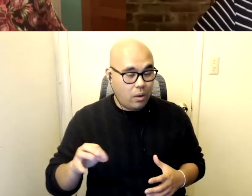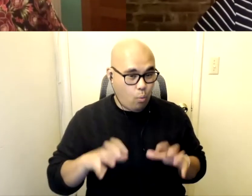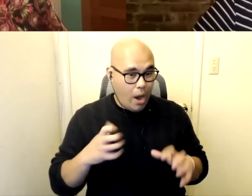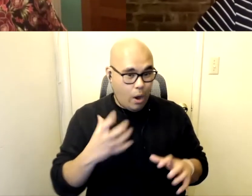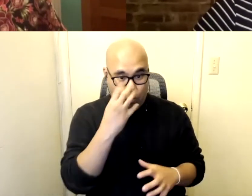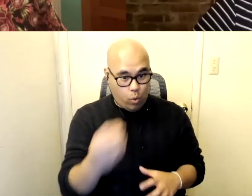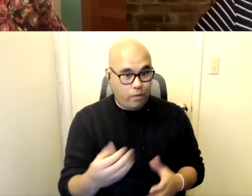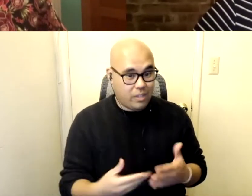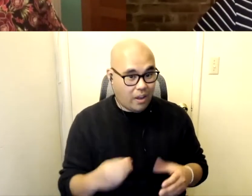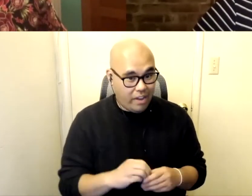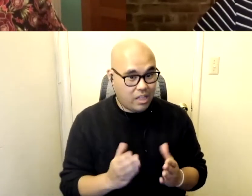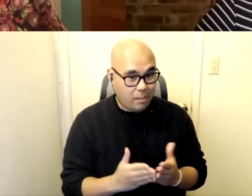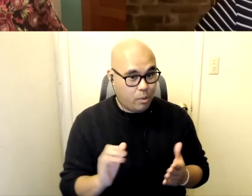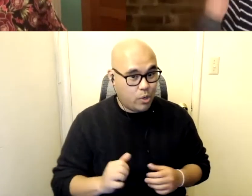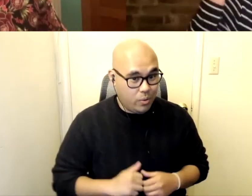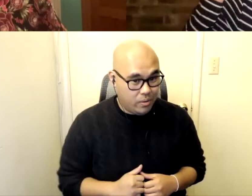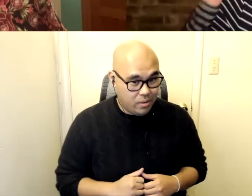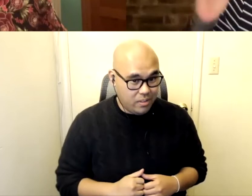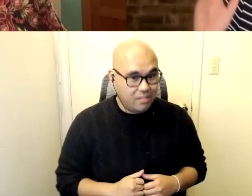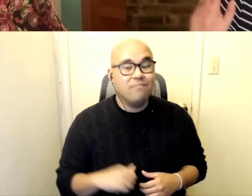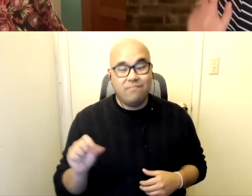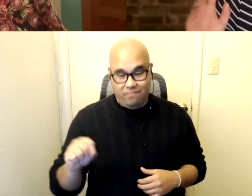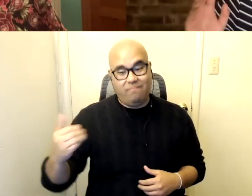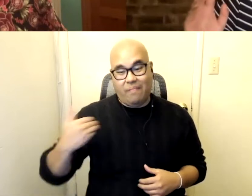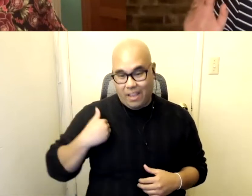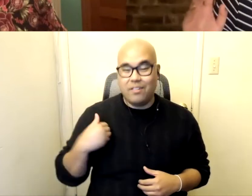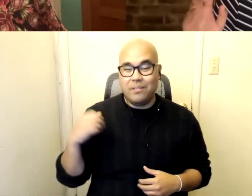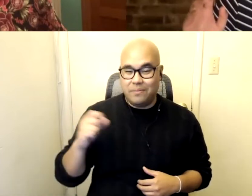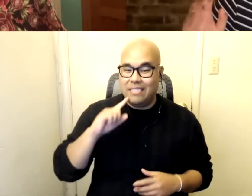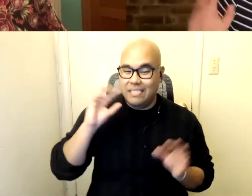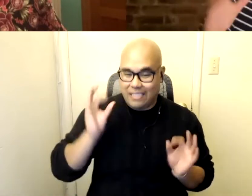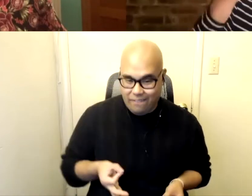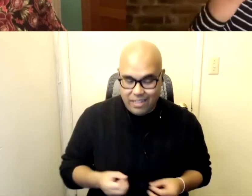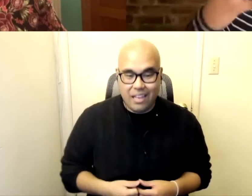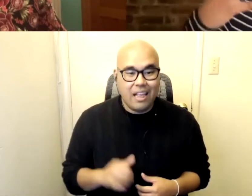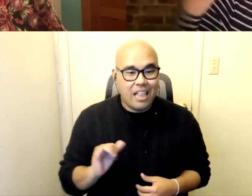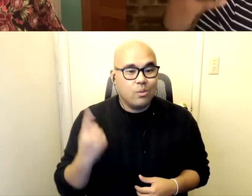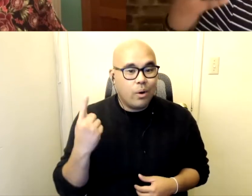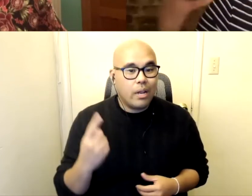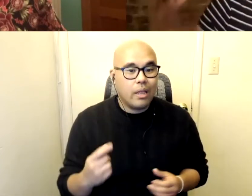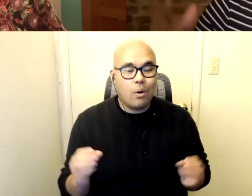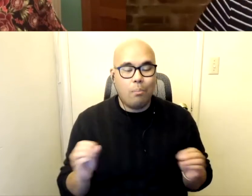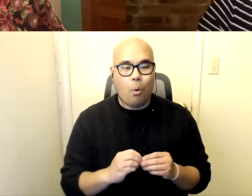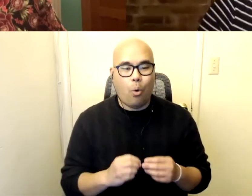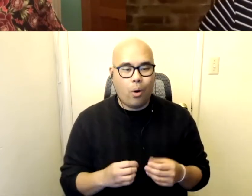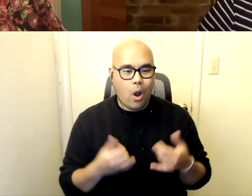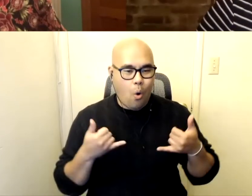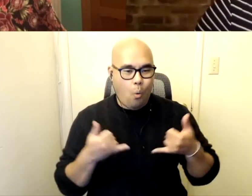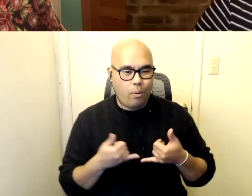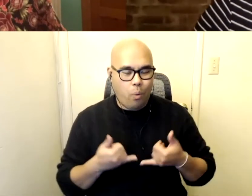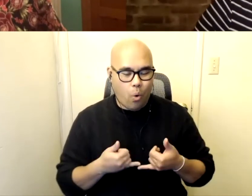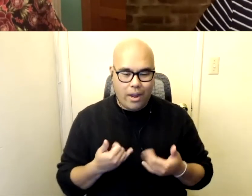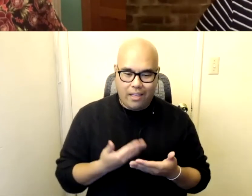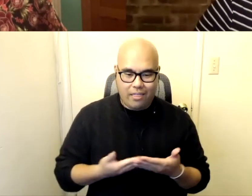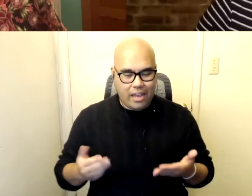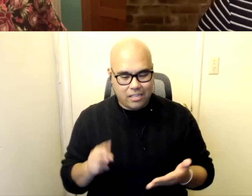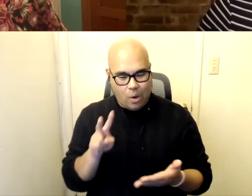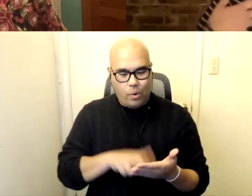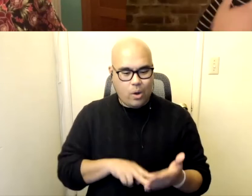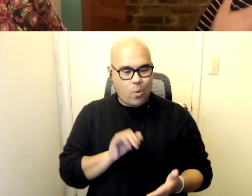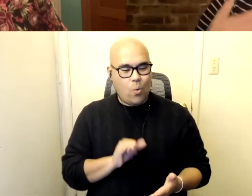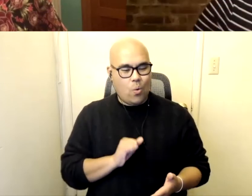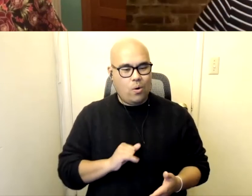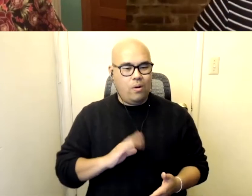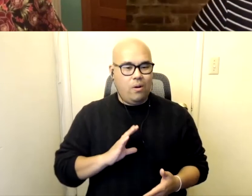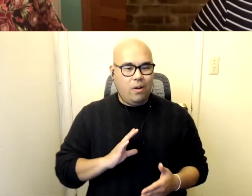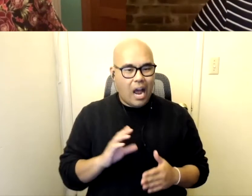There sure is. Yeah, no, I that was one of the more like rewarding things to read through and just sort of to